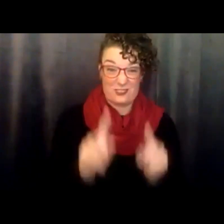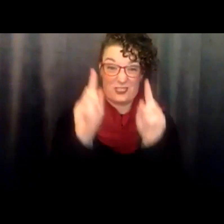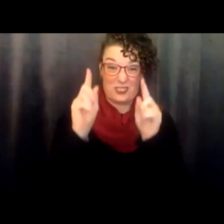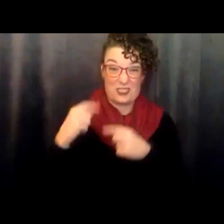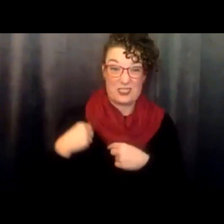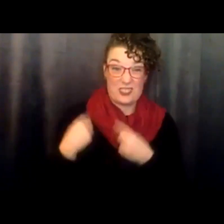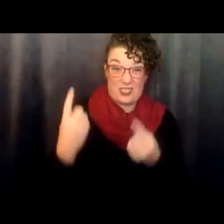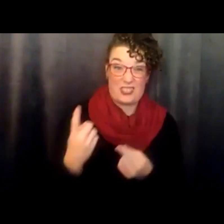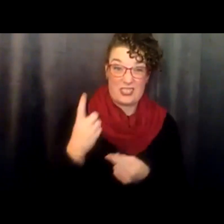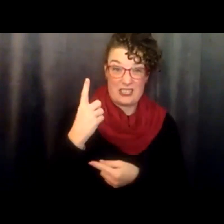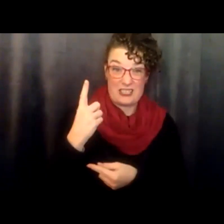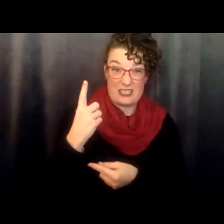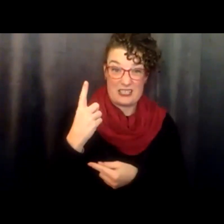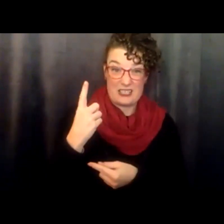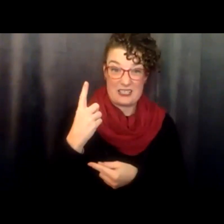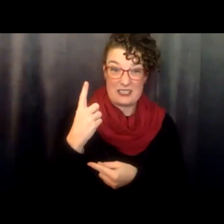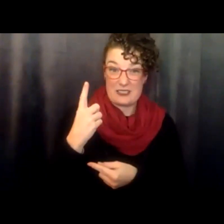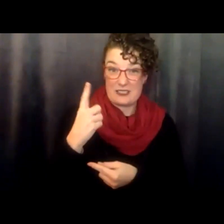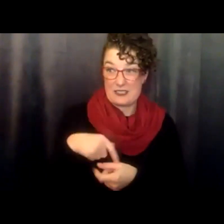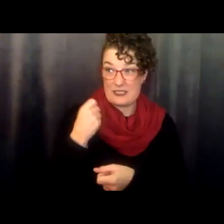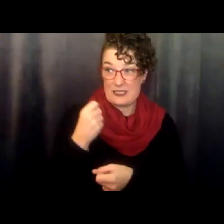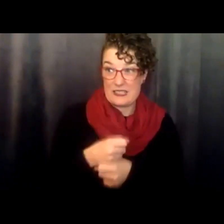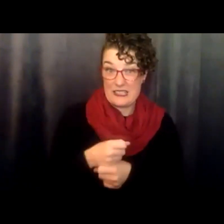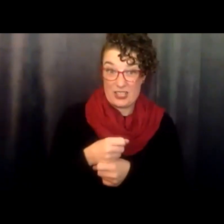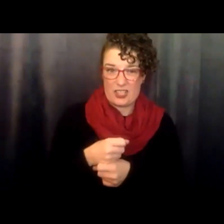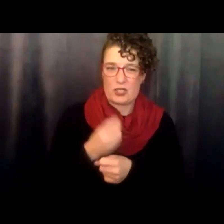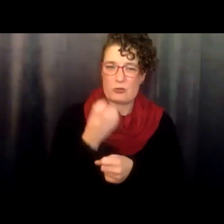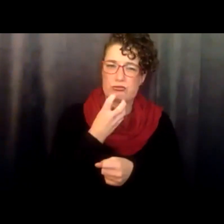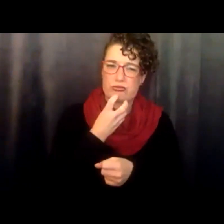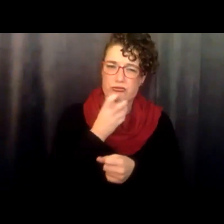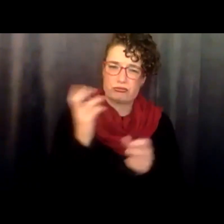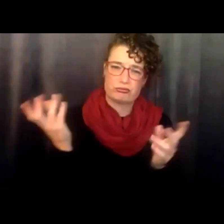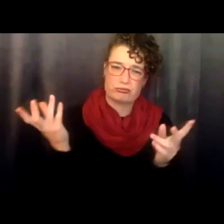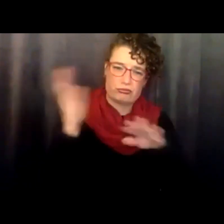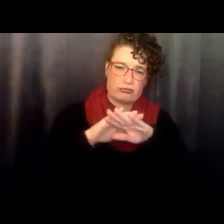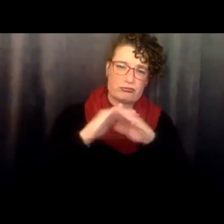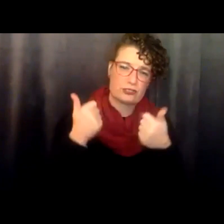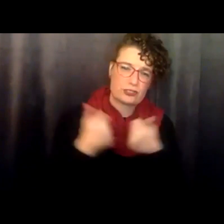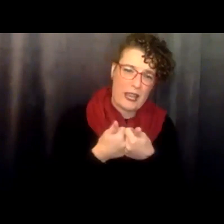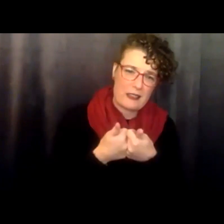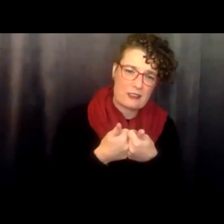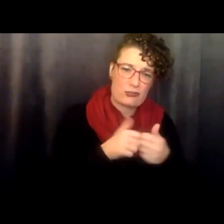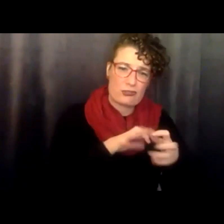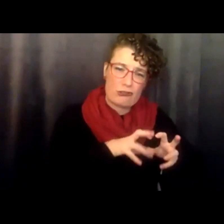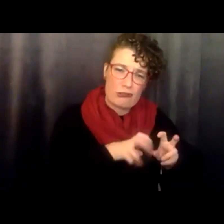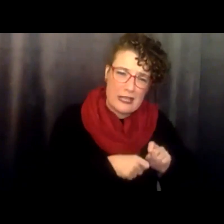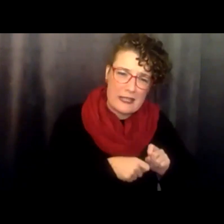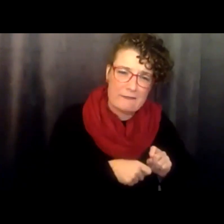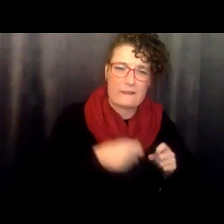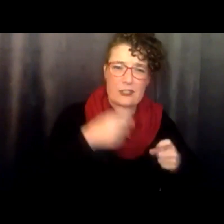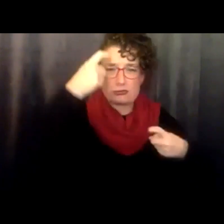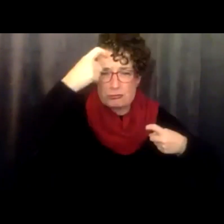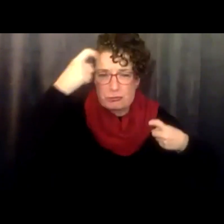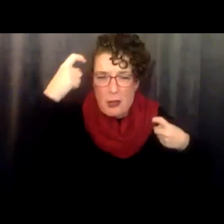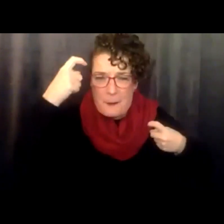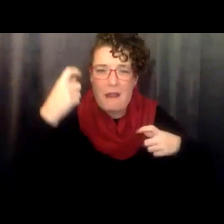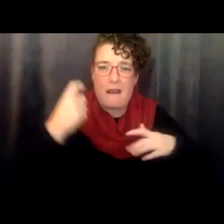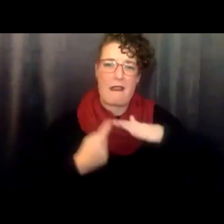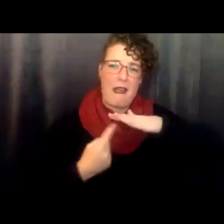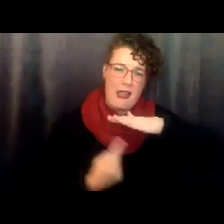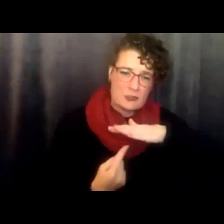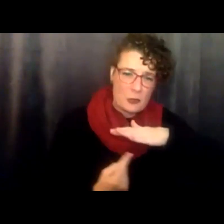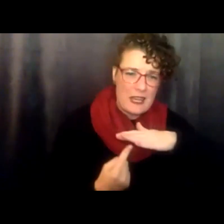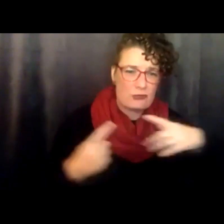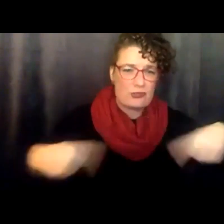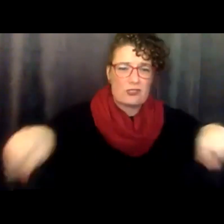past shattering year with the grief, the trauma, and the isolation that we've been experiencing.